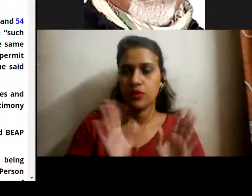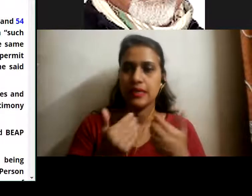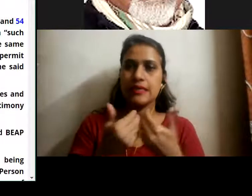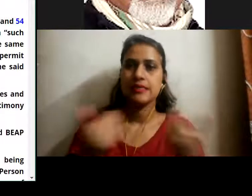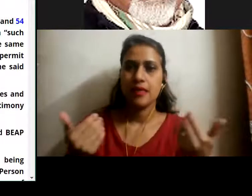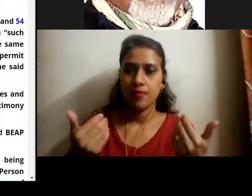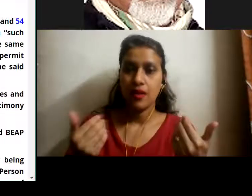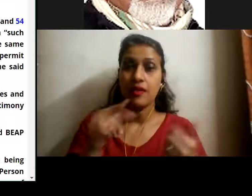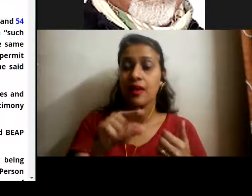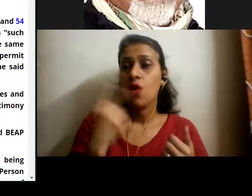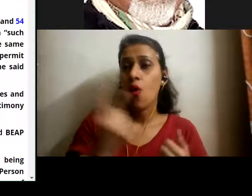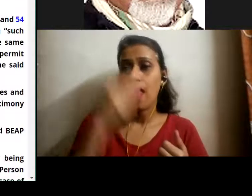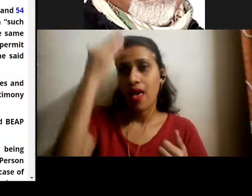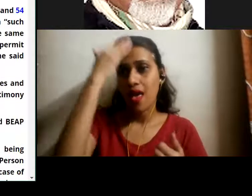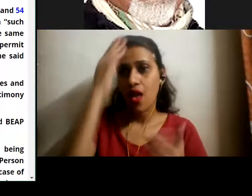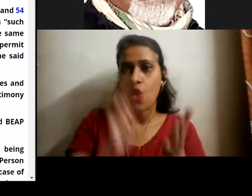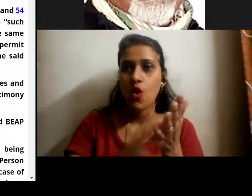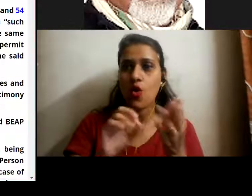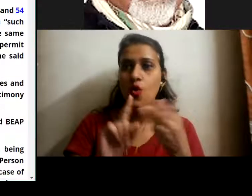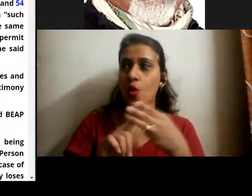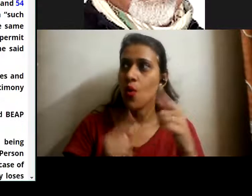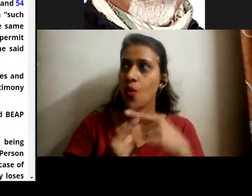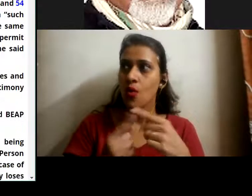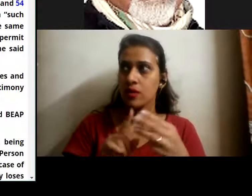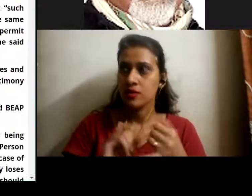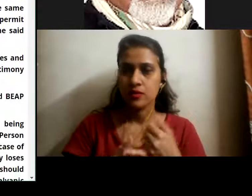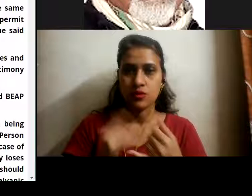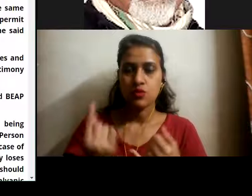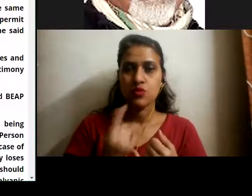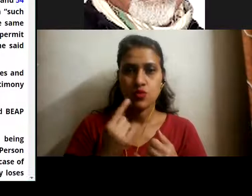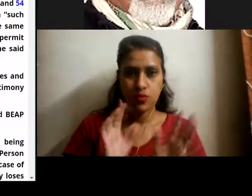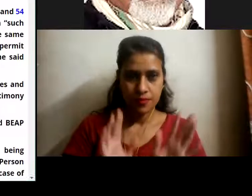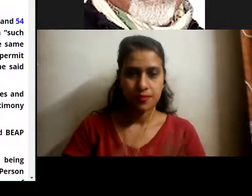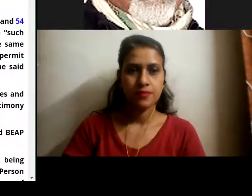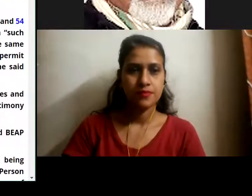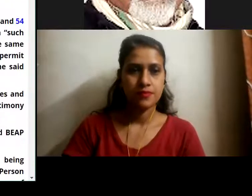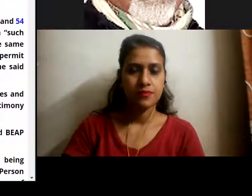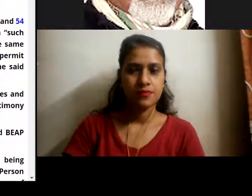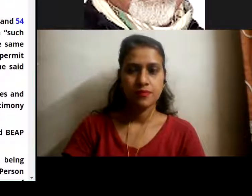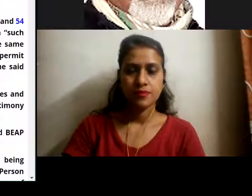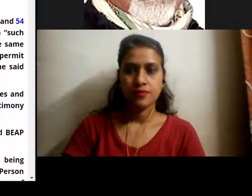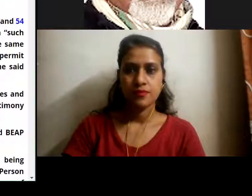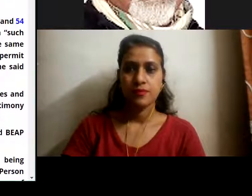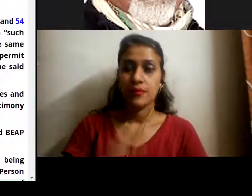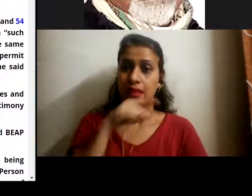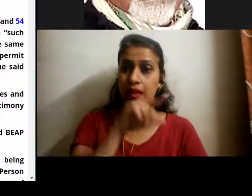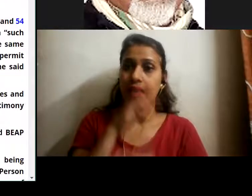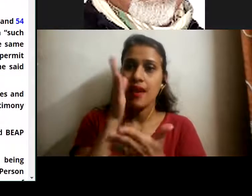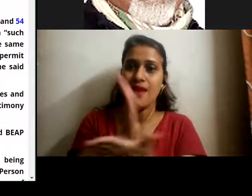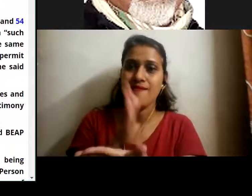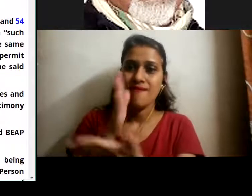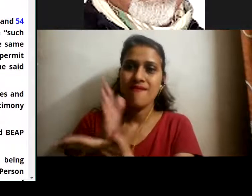do head notes, they separate it from the entire judgment and give us a crux of it. They have divided into, they've kept